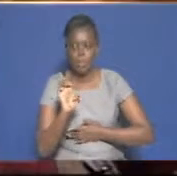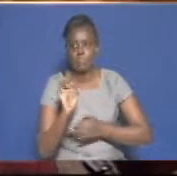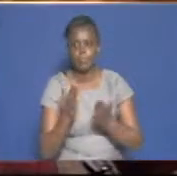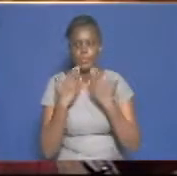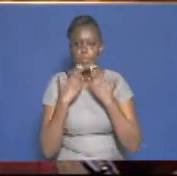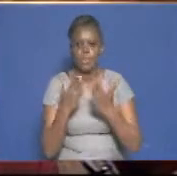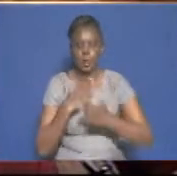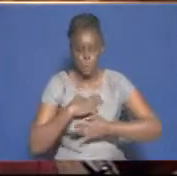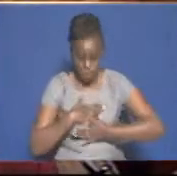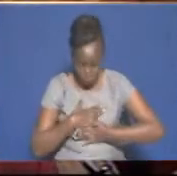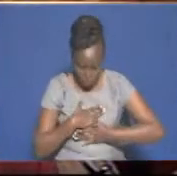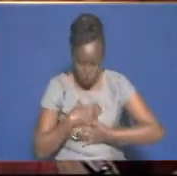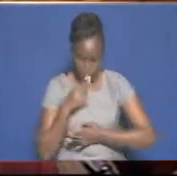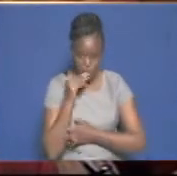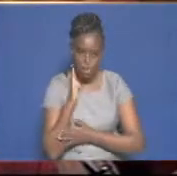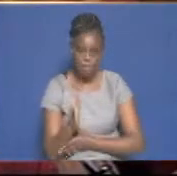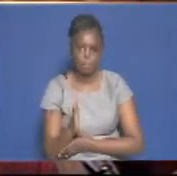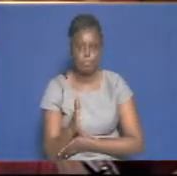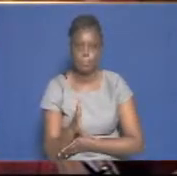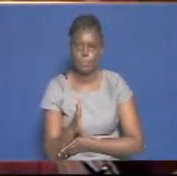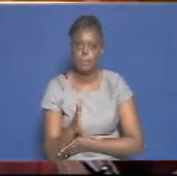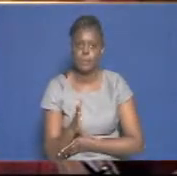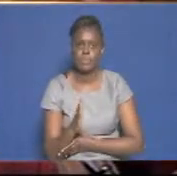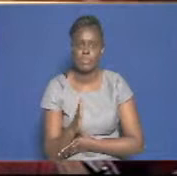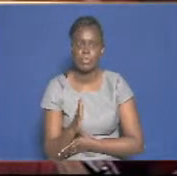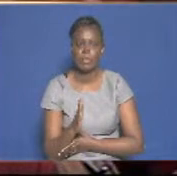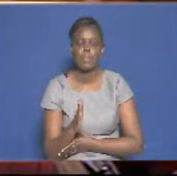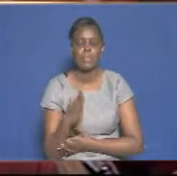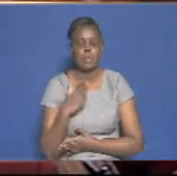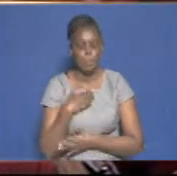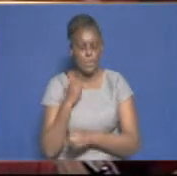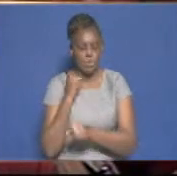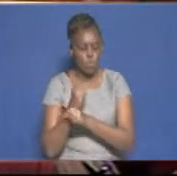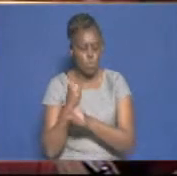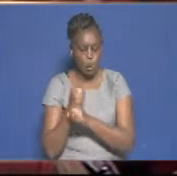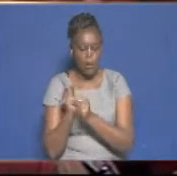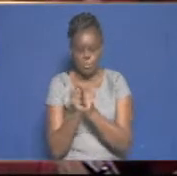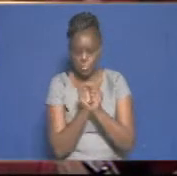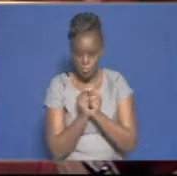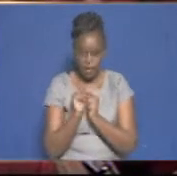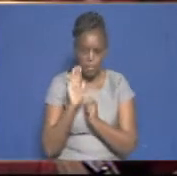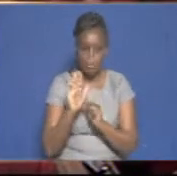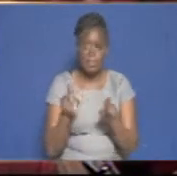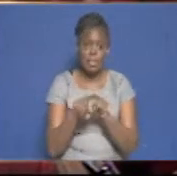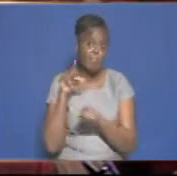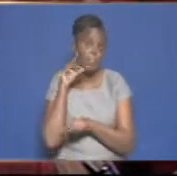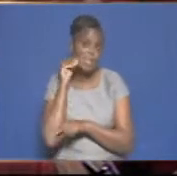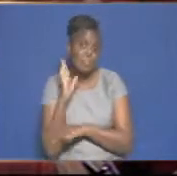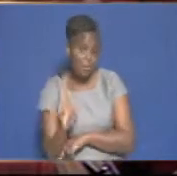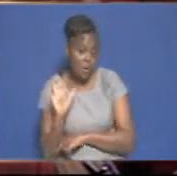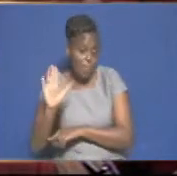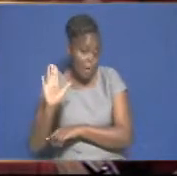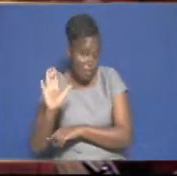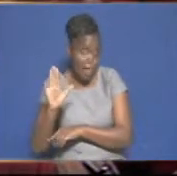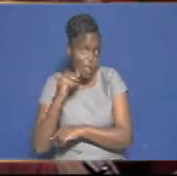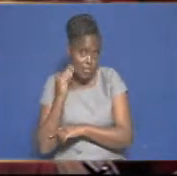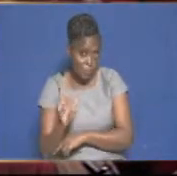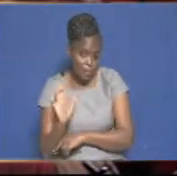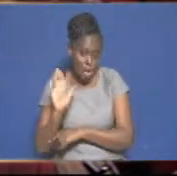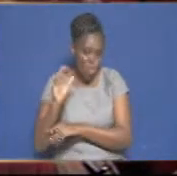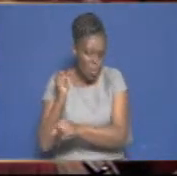Speaker. It is not even me. I think you have worked with Honorable Jakoyo more than anybody else, because he was with you in